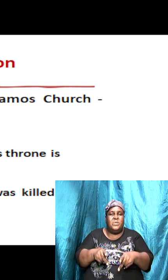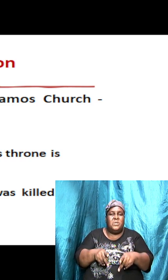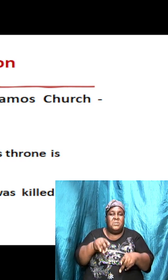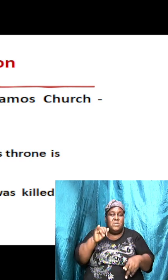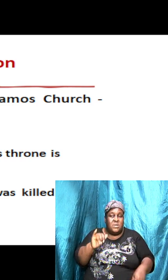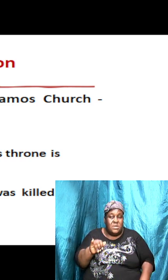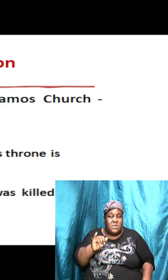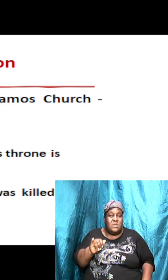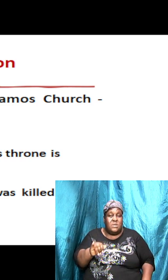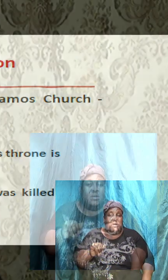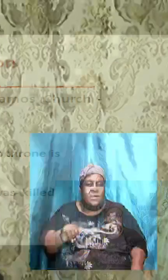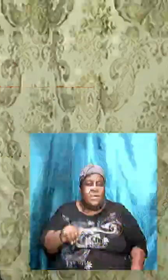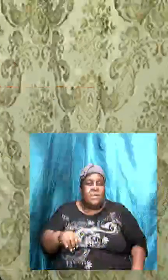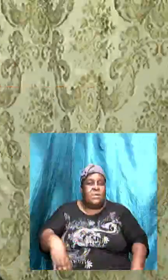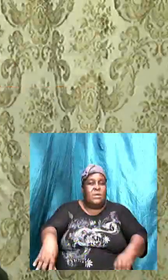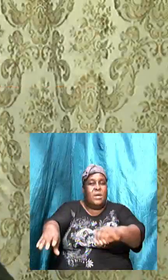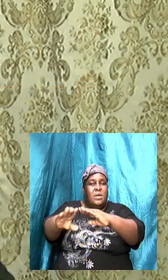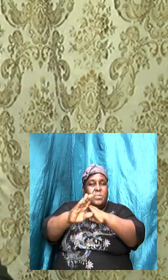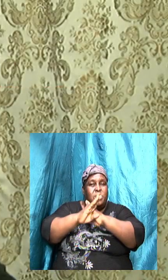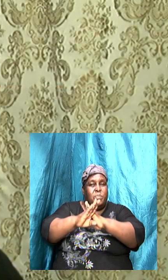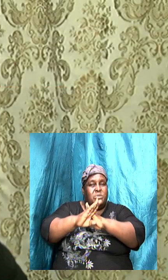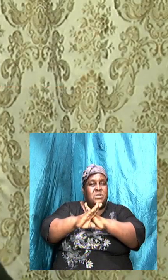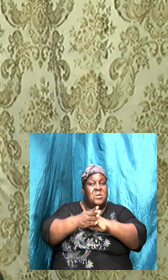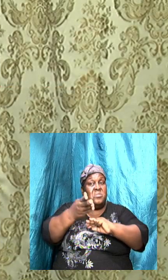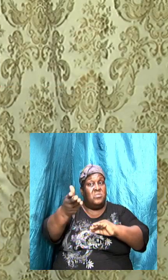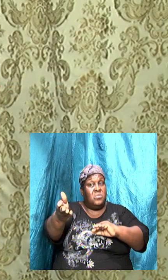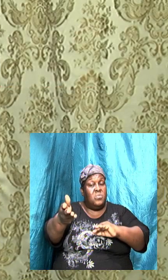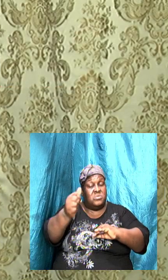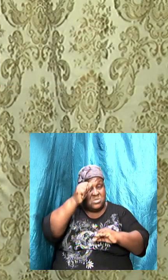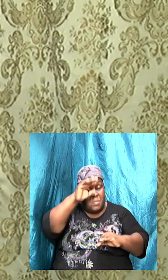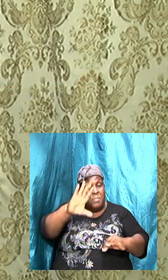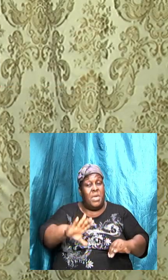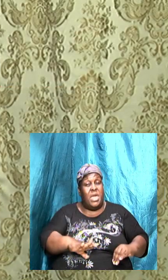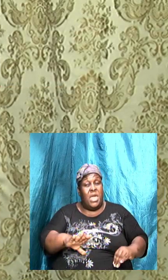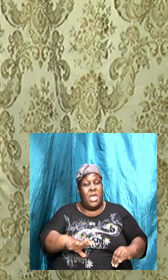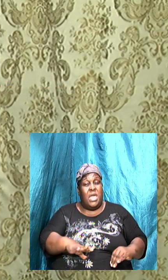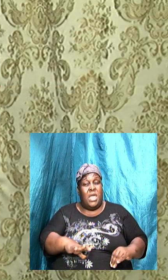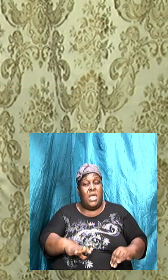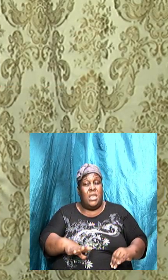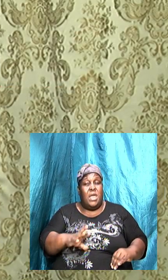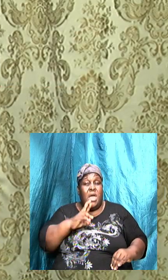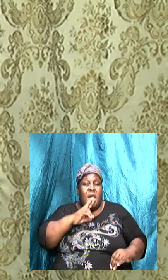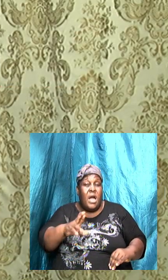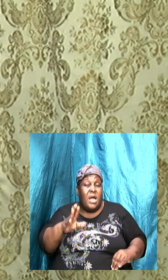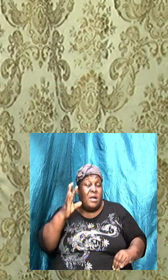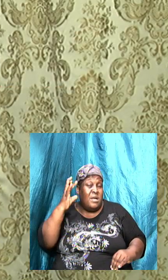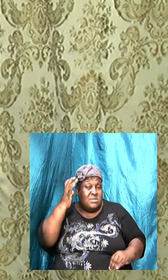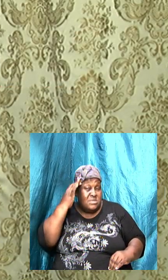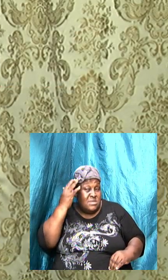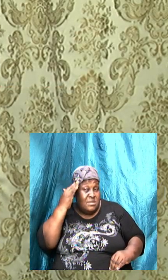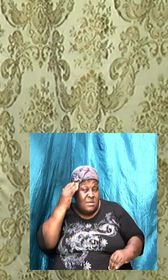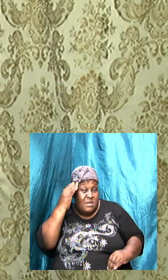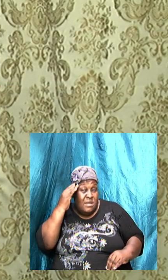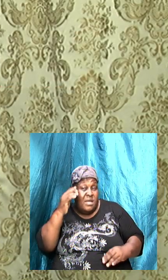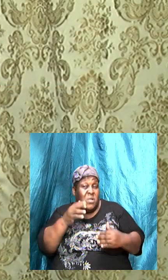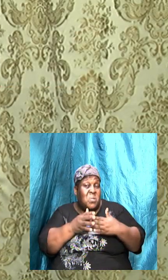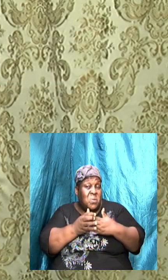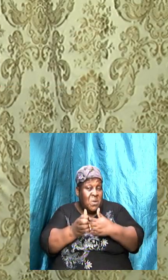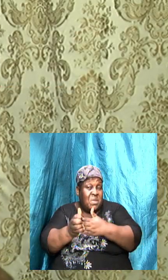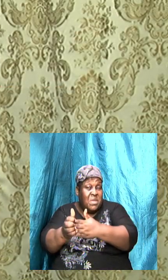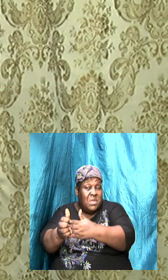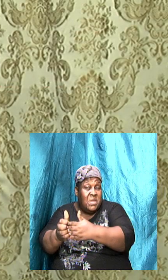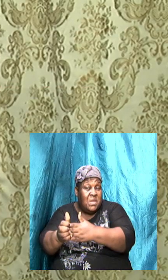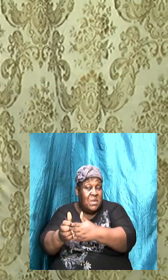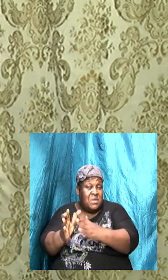that, to protect those men that are considered to be leaders